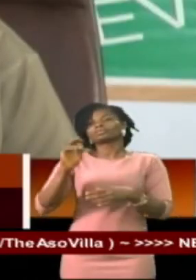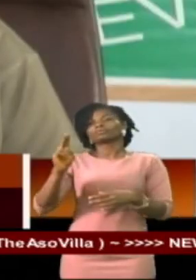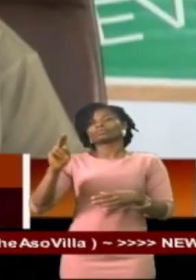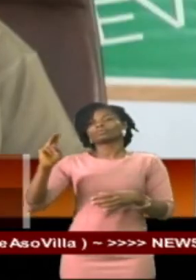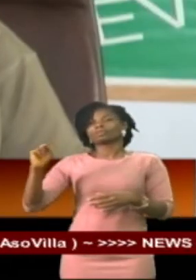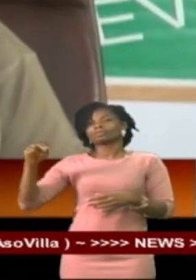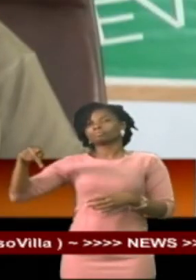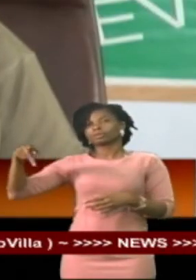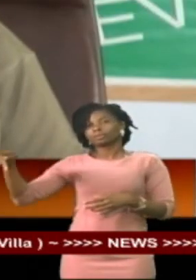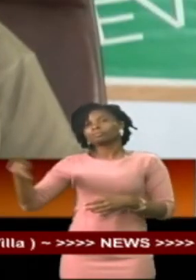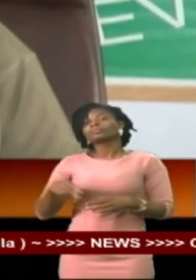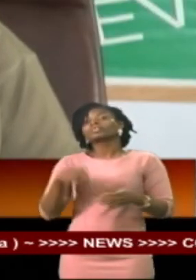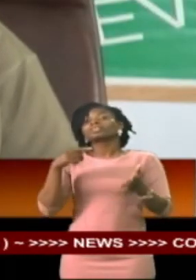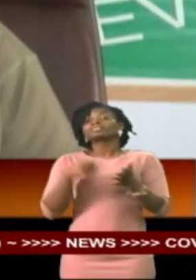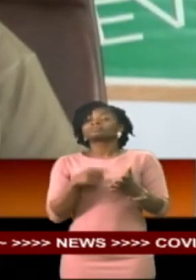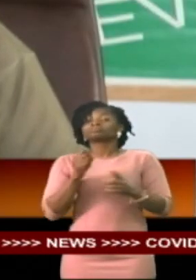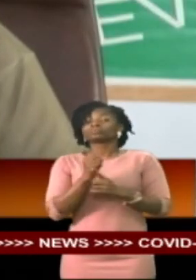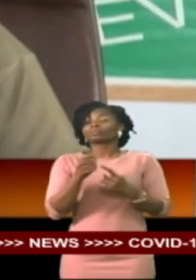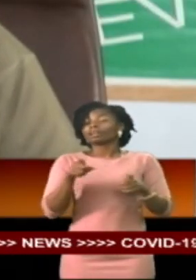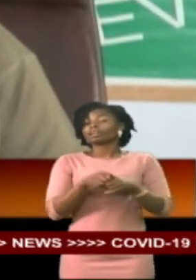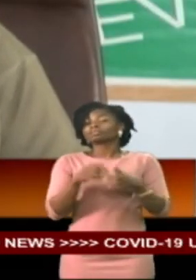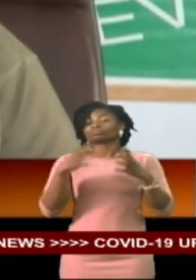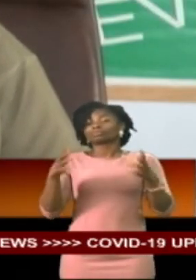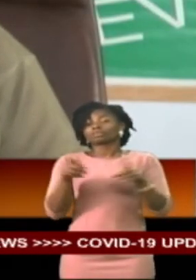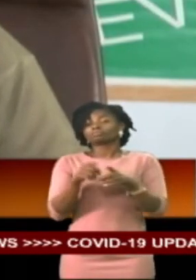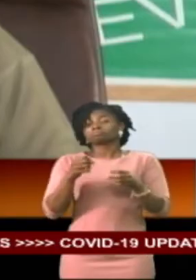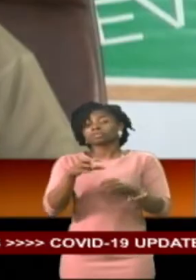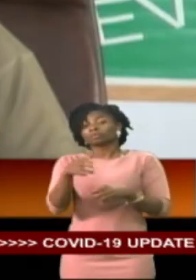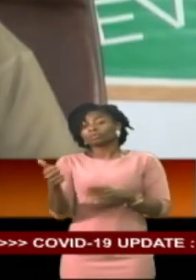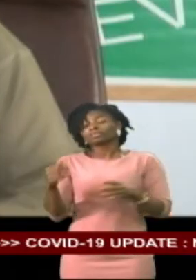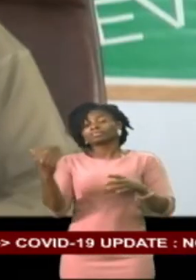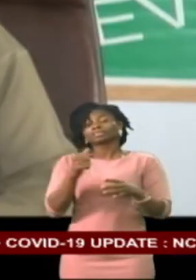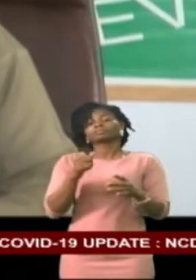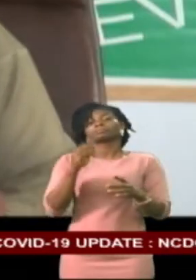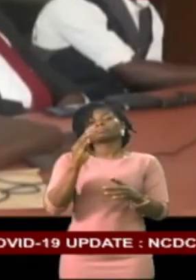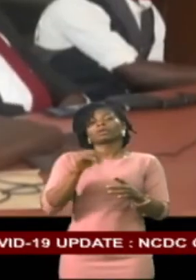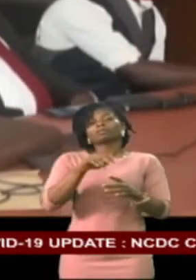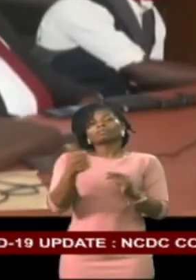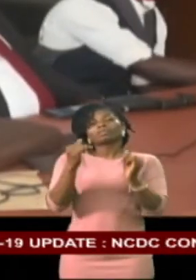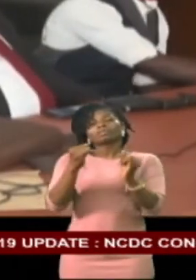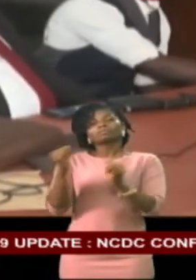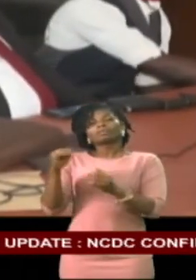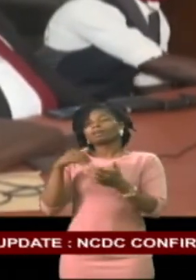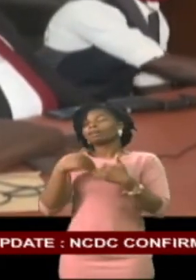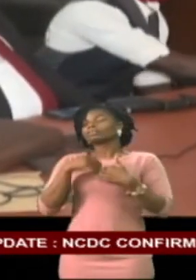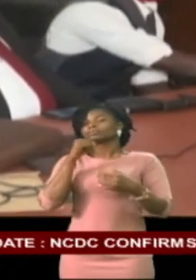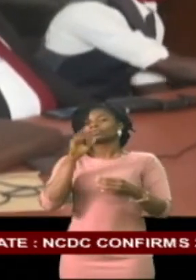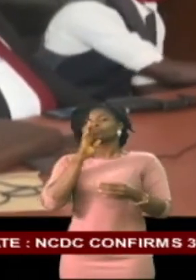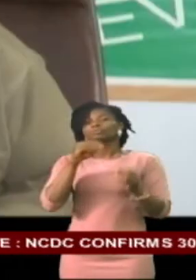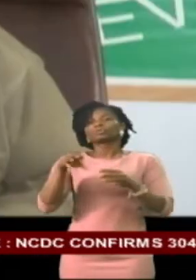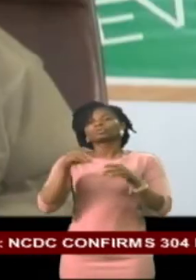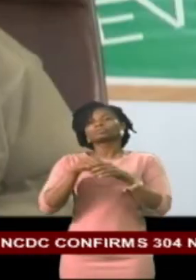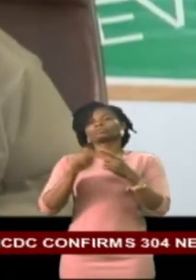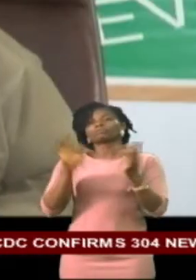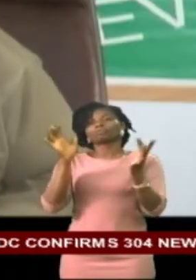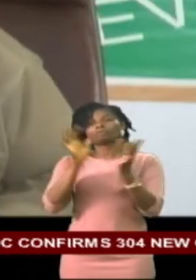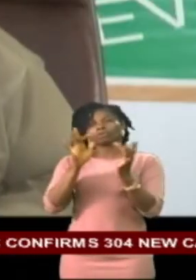decision, as well as many others taken by this individual, has not been born out of